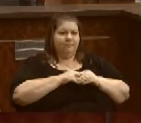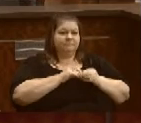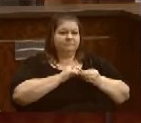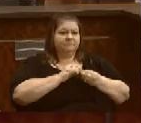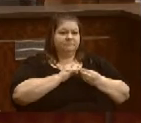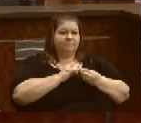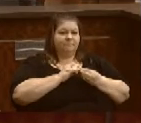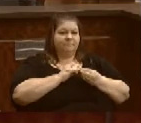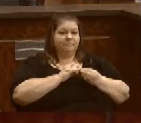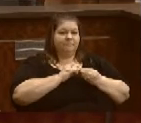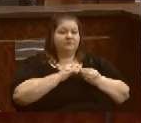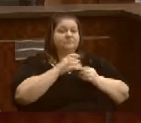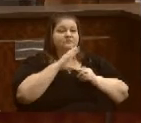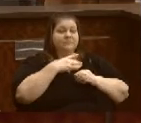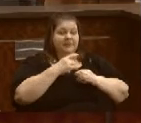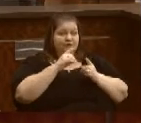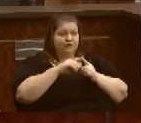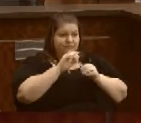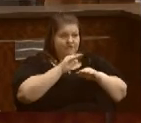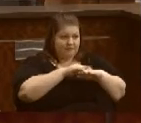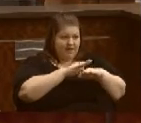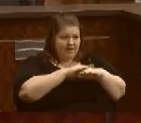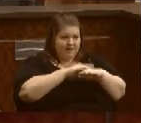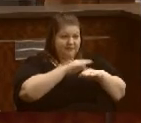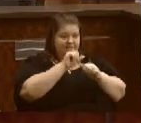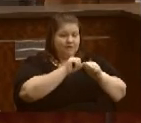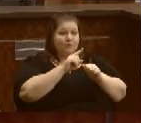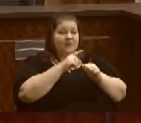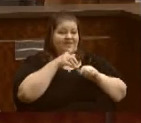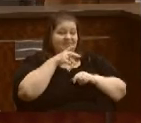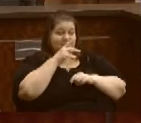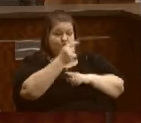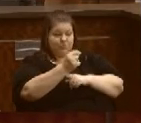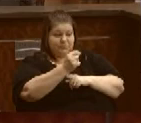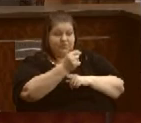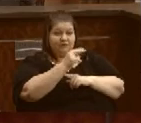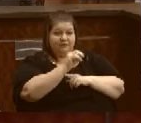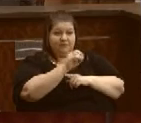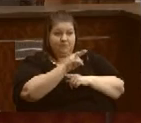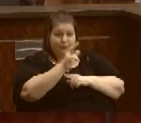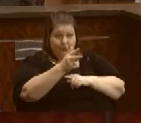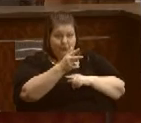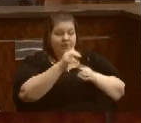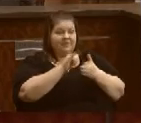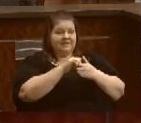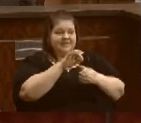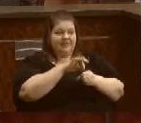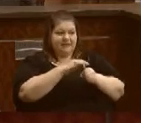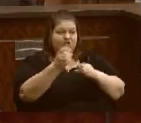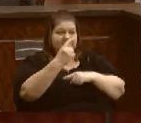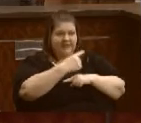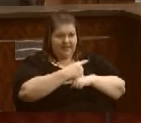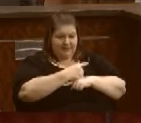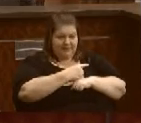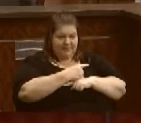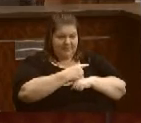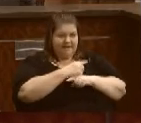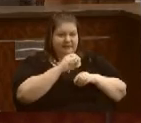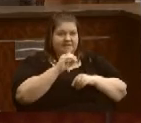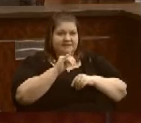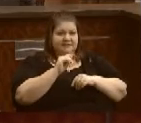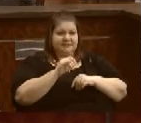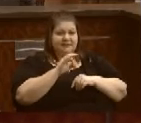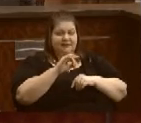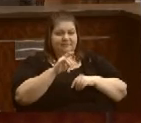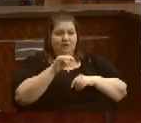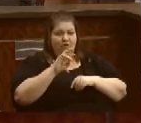I'd like to remind everyone that this coming Tuesday, November the 3rd, is Election Day here in the city of Laurel, that we're